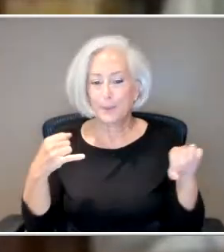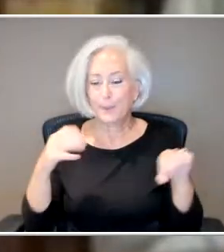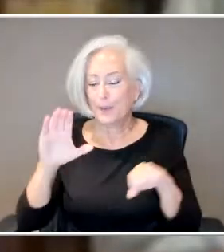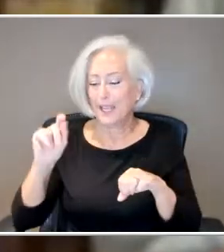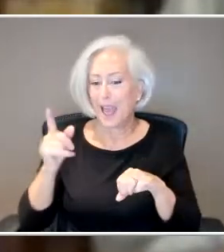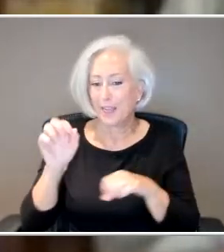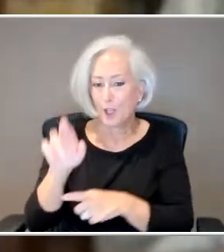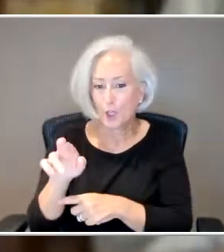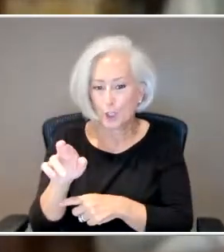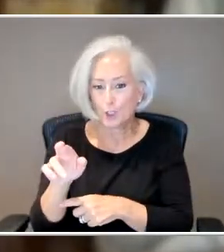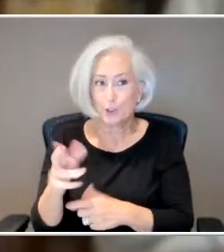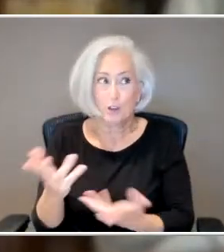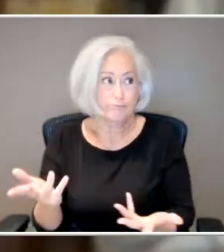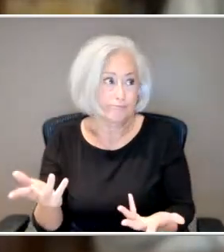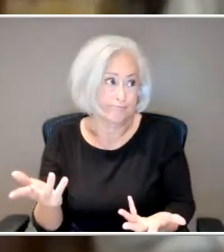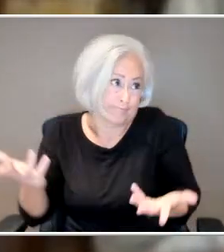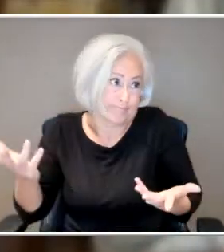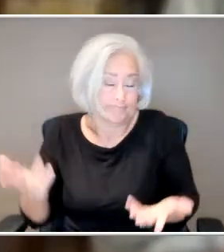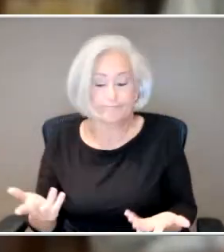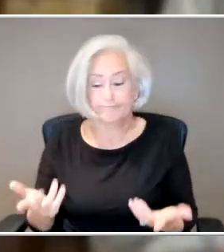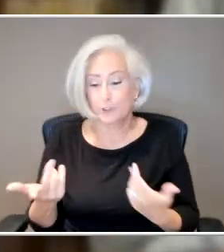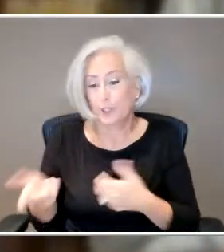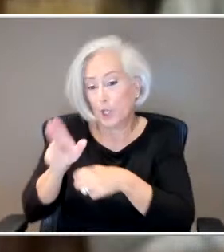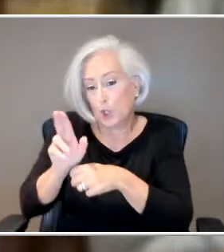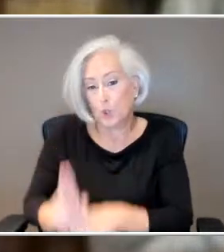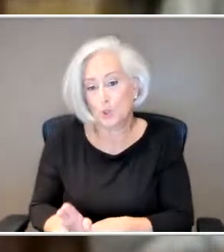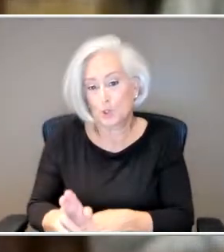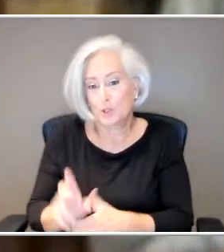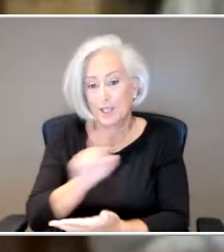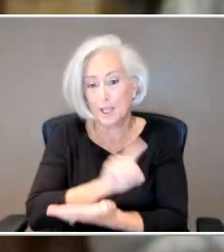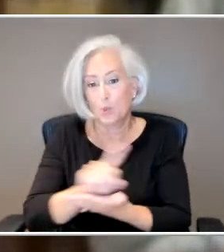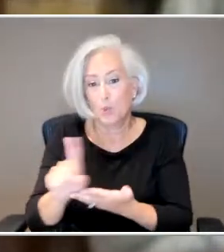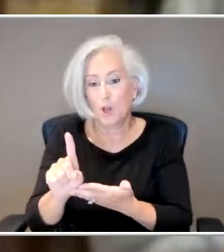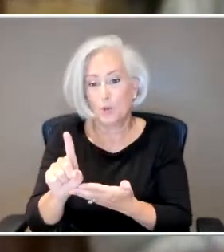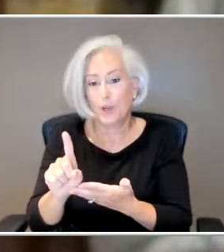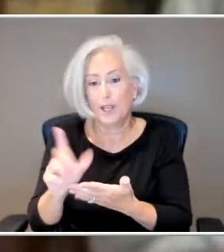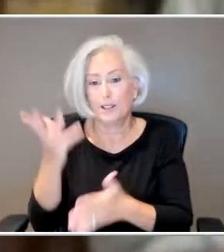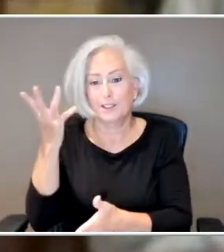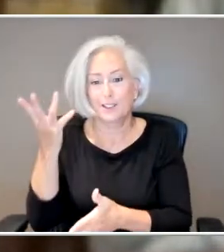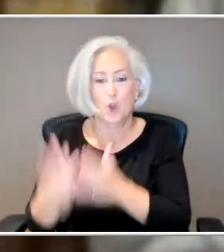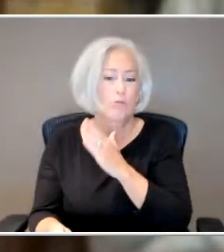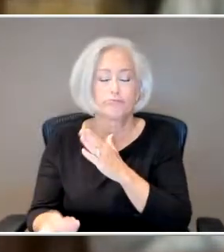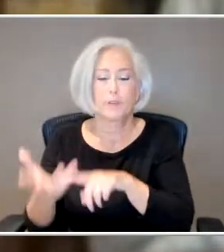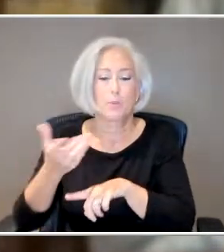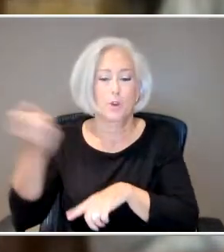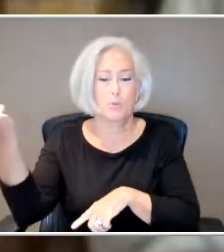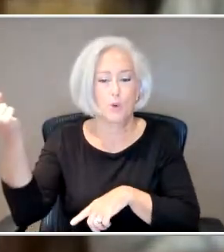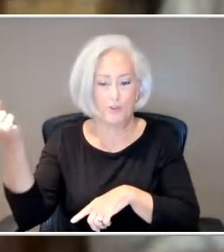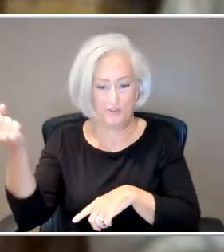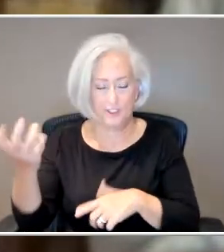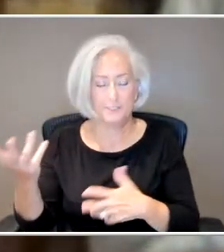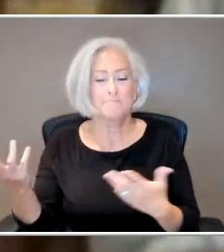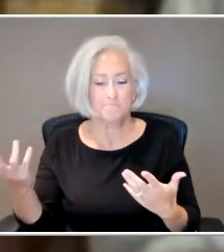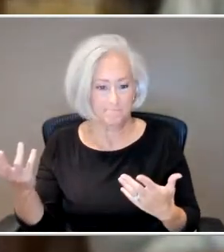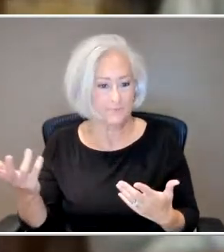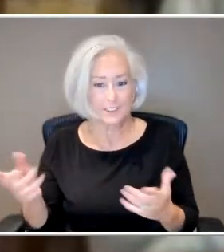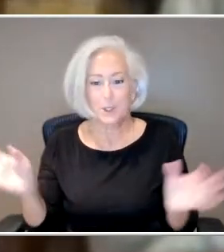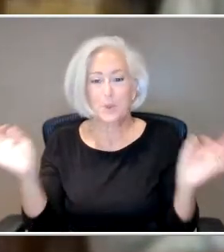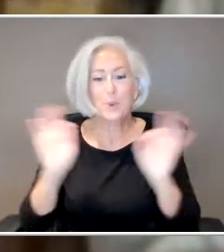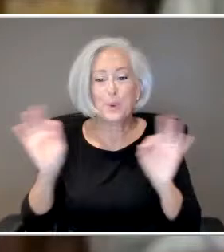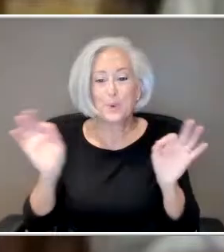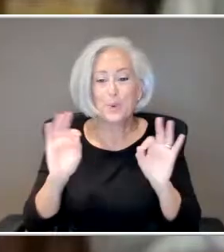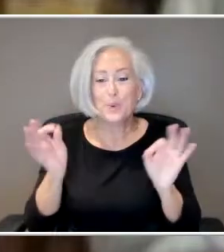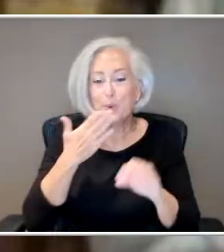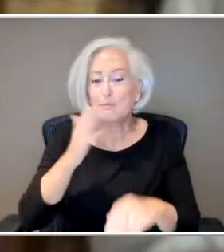You got used to it. Yeah, you got used to it. And then in a week, it was gone. And yeah, it wasn't really that